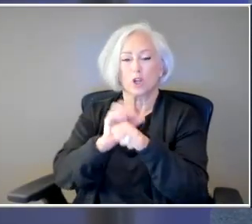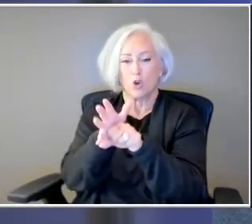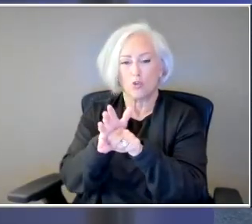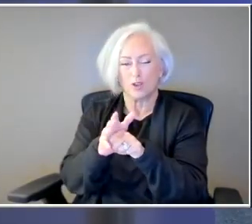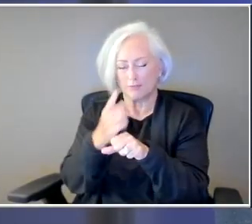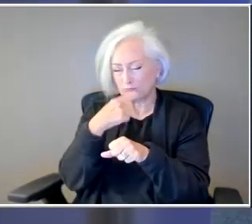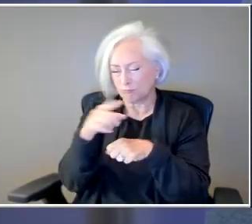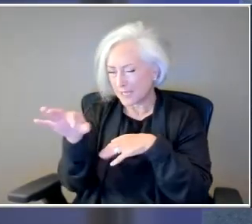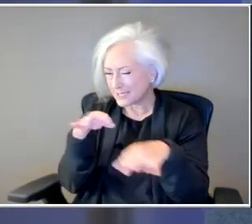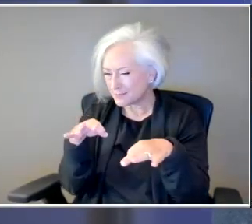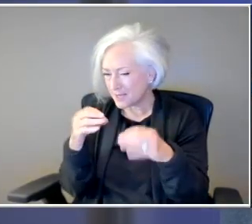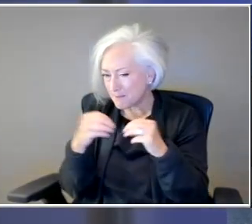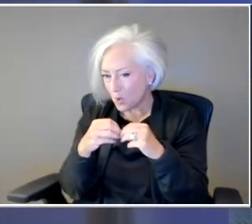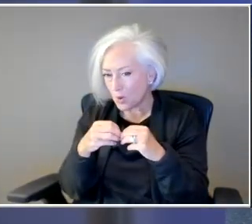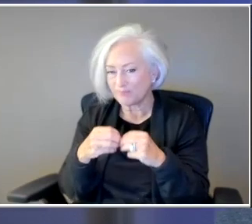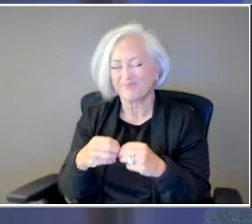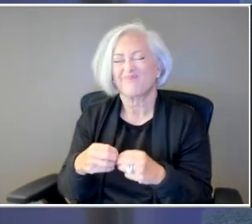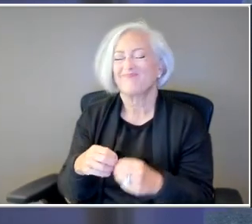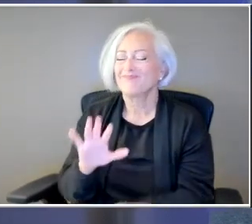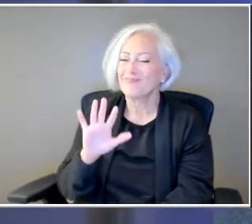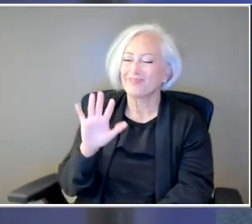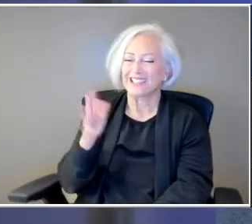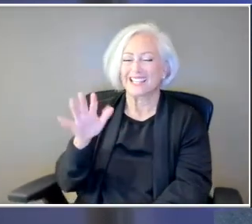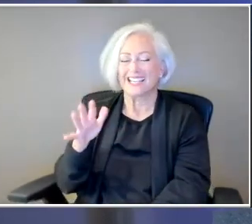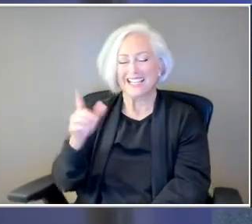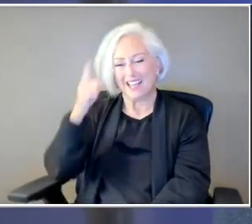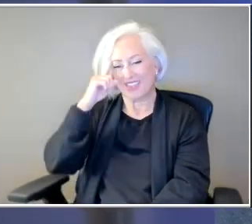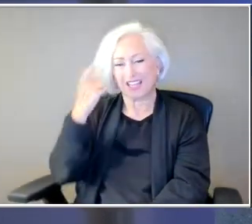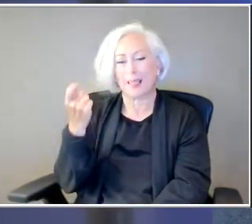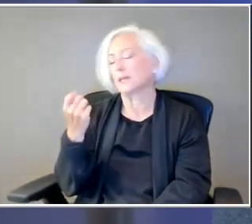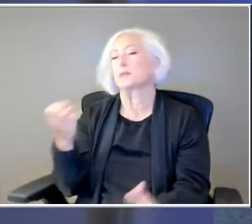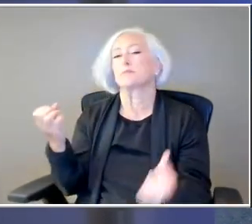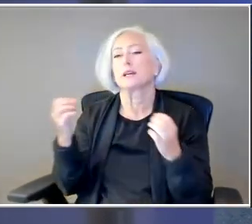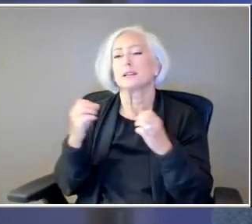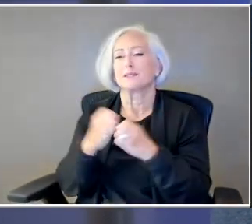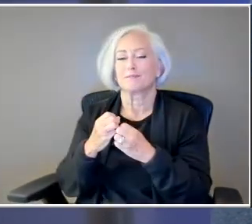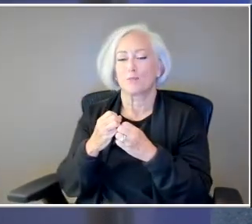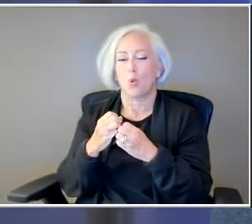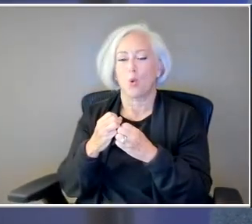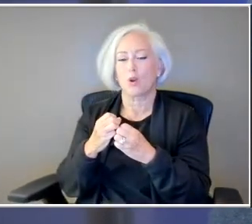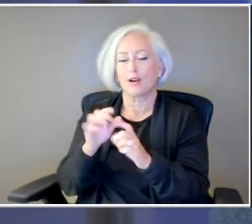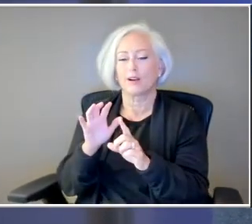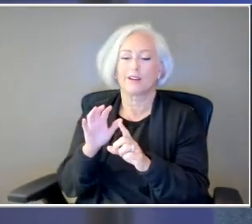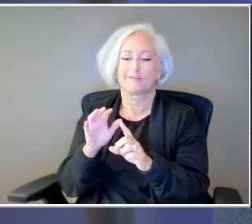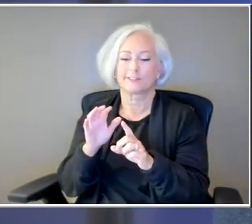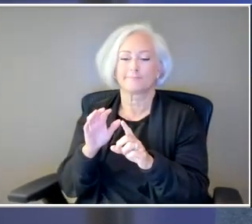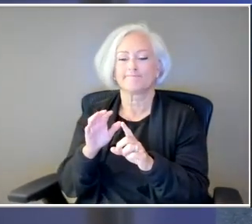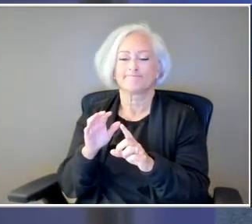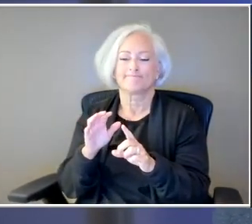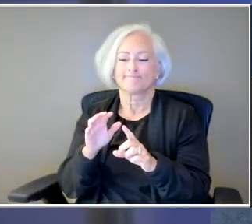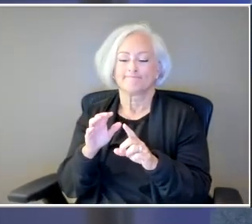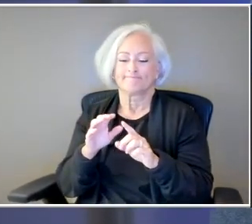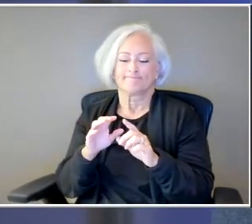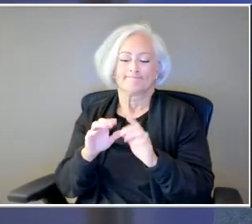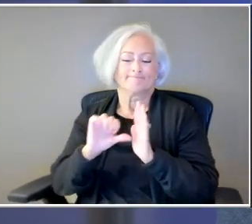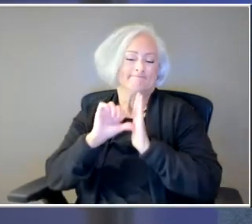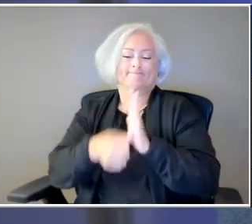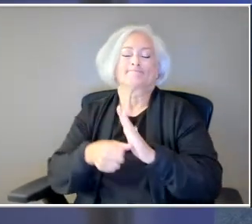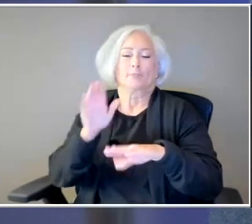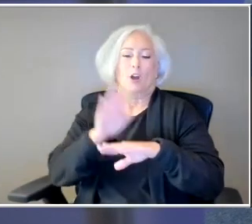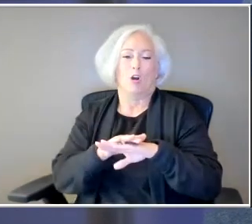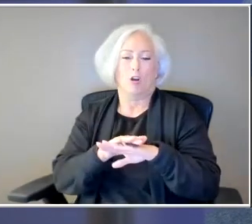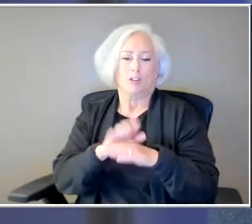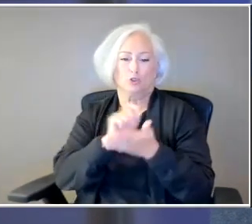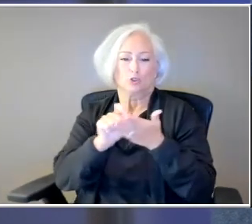of sensationalism from journalism. It was something like 62 perished from COVID out of the